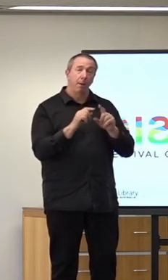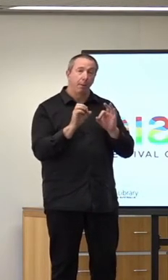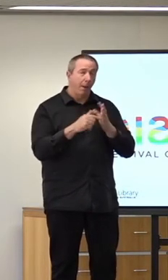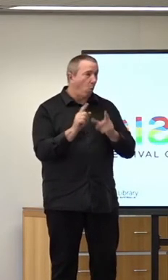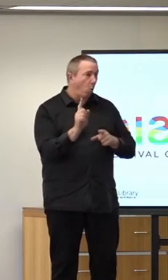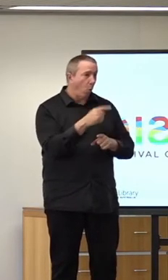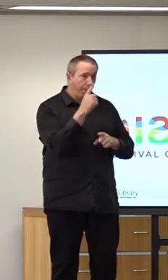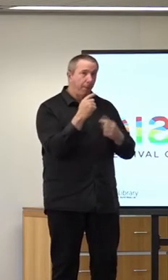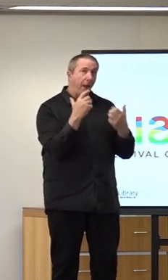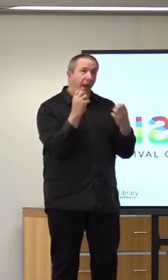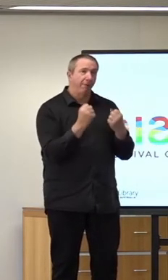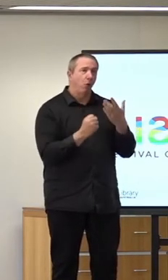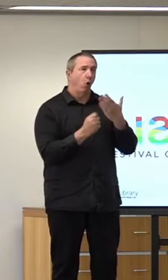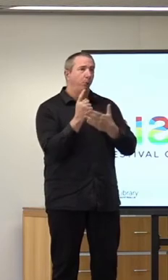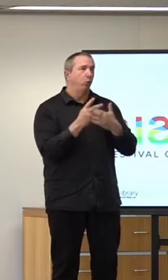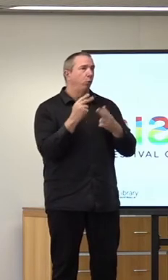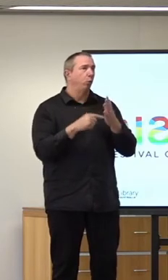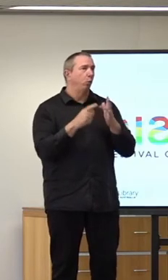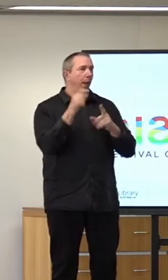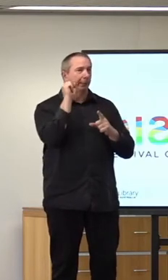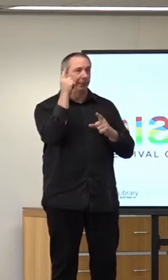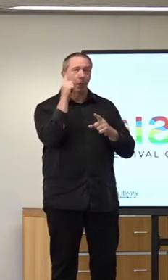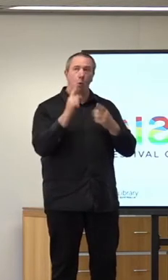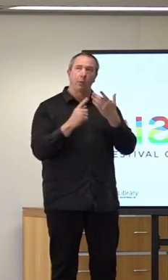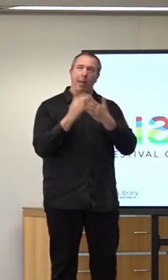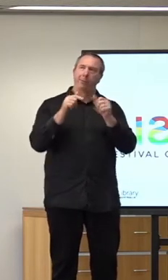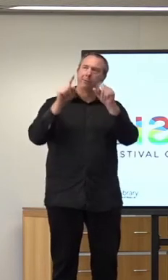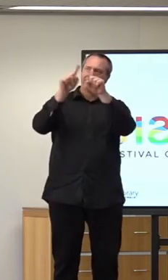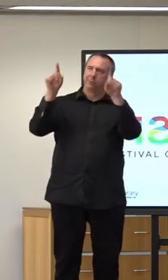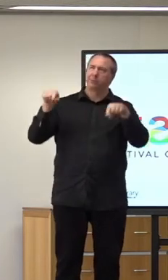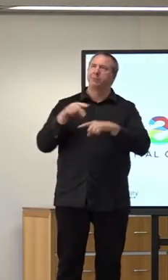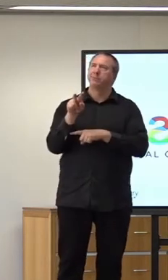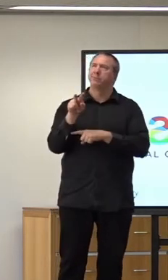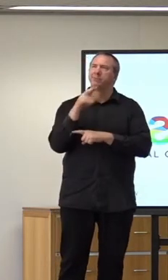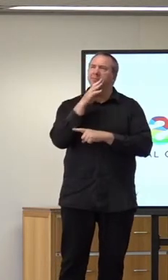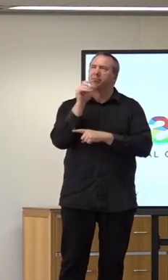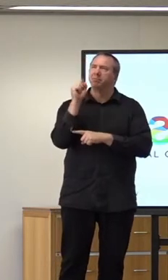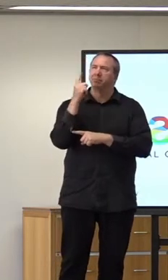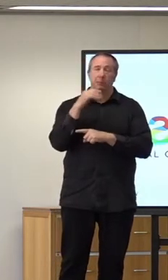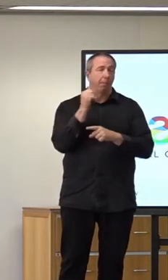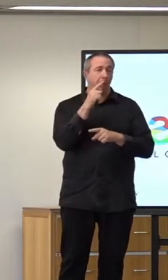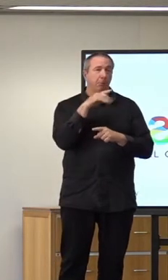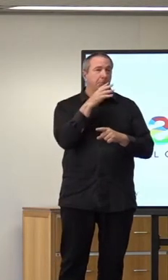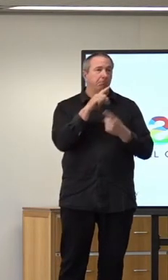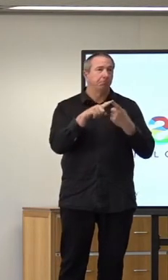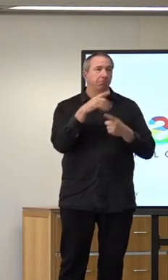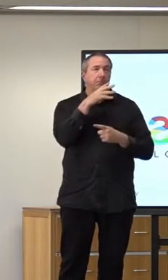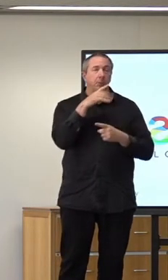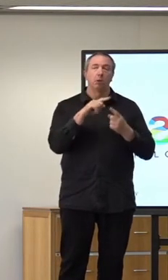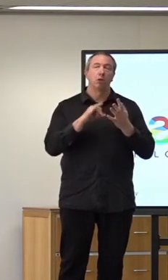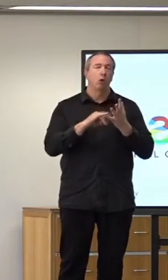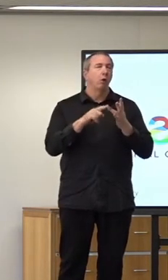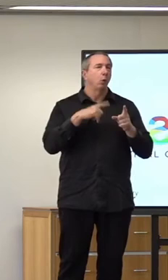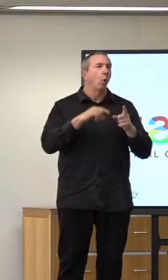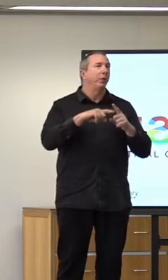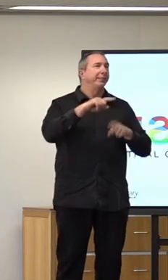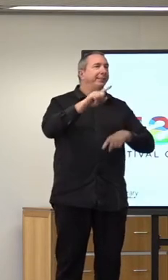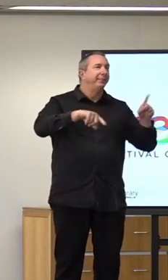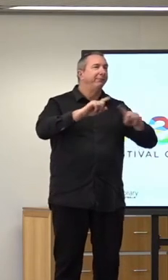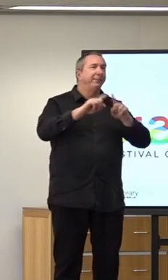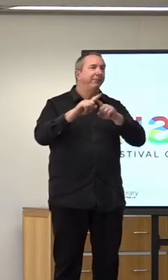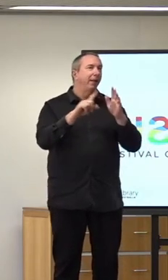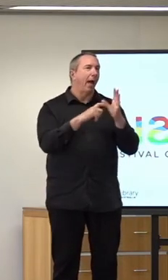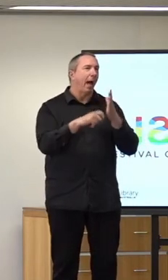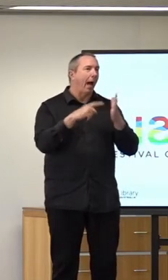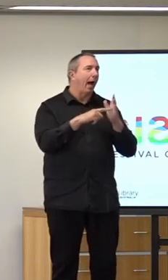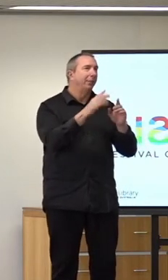opportunity and understanding of what's being hung on the walls. And that's why we really need to have a different, diverse range within the gallery, something